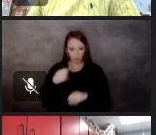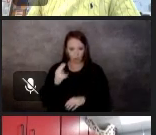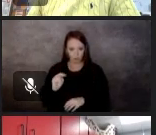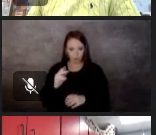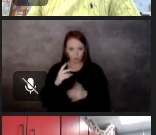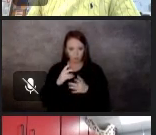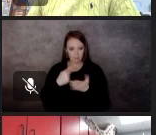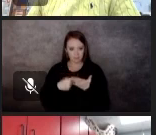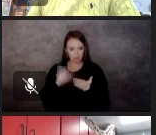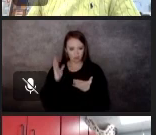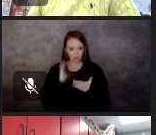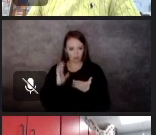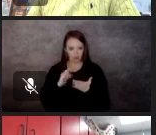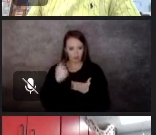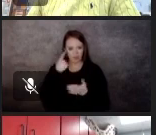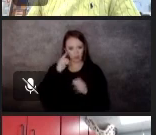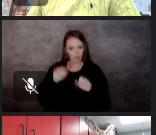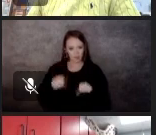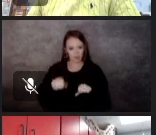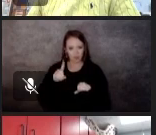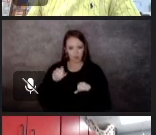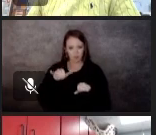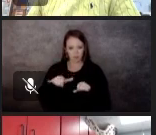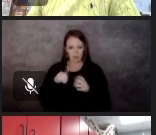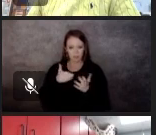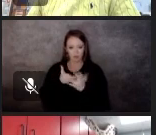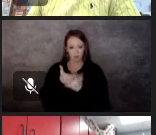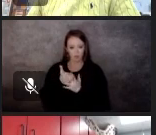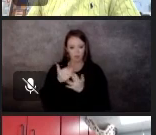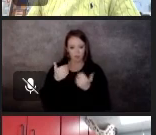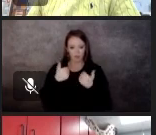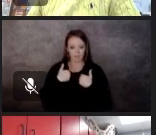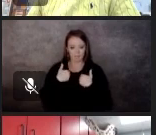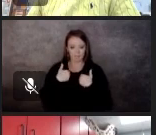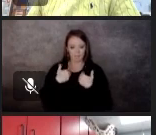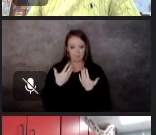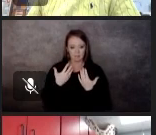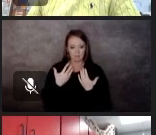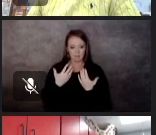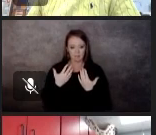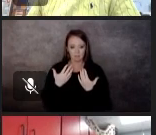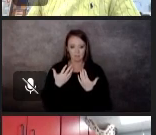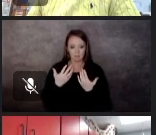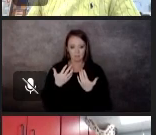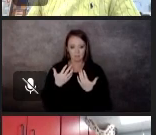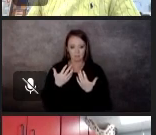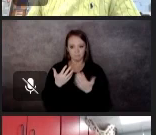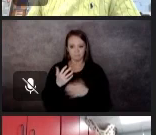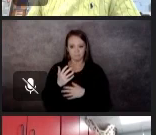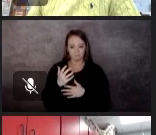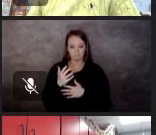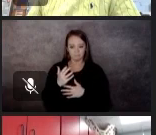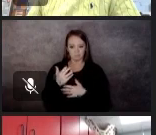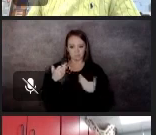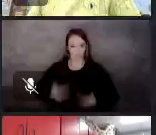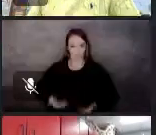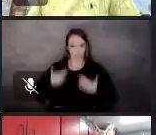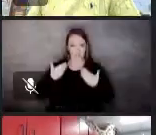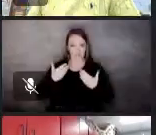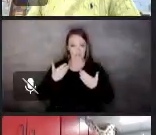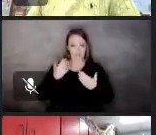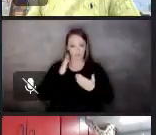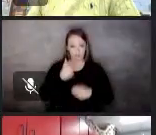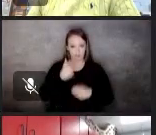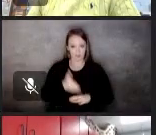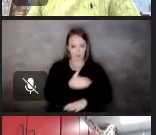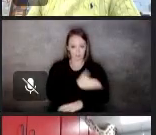through, having a presence, I think would improve the overall visibility of teaching